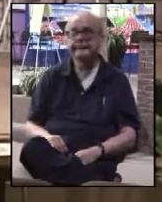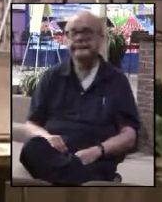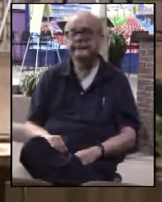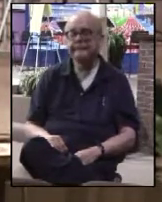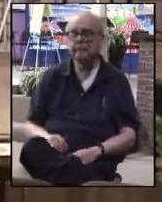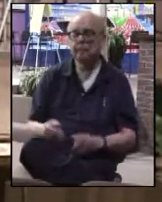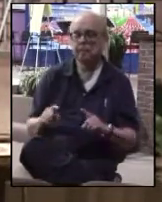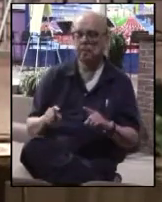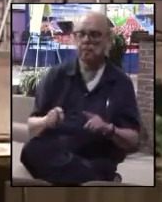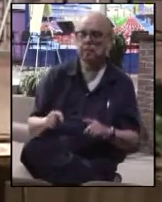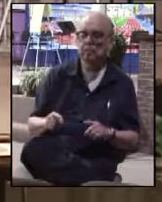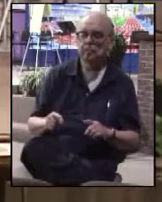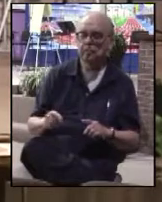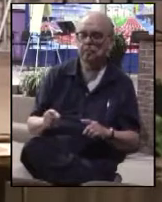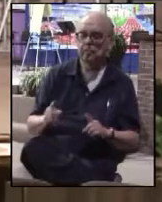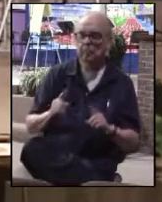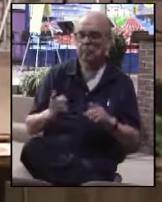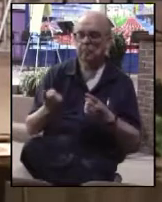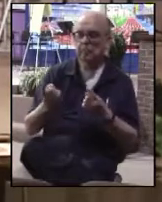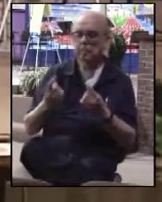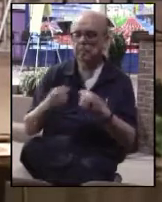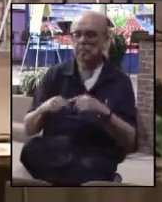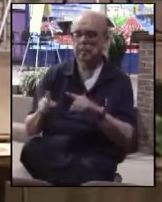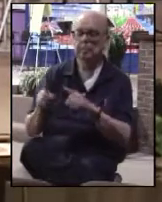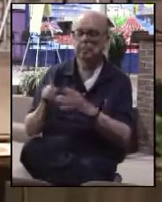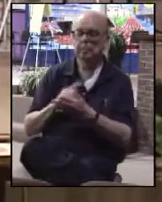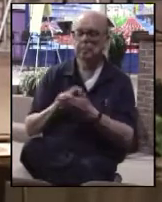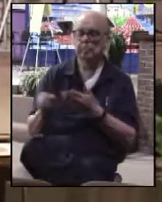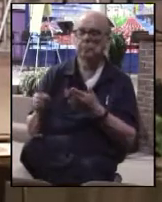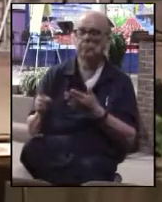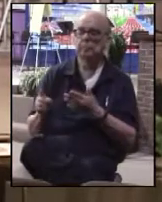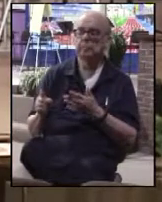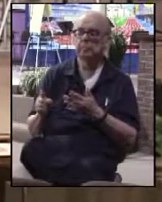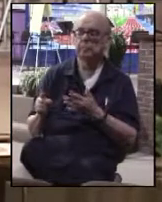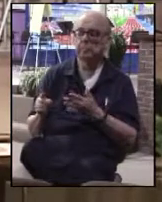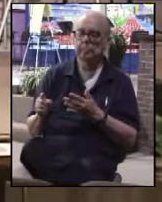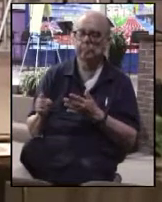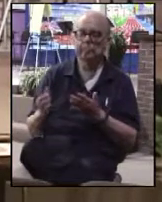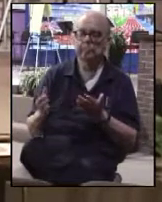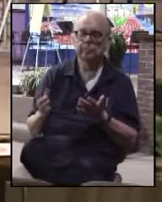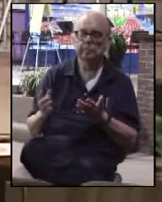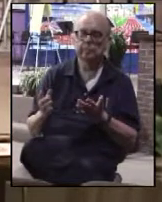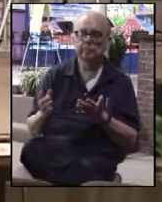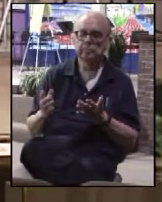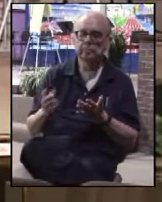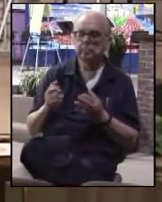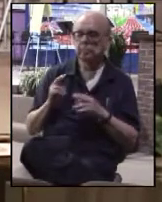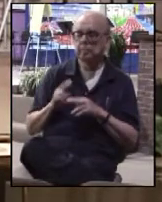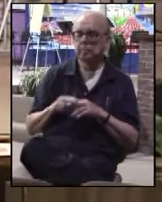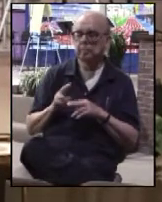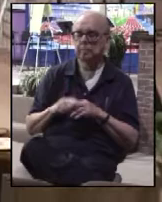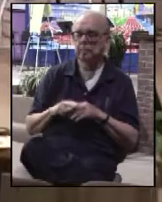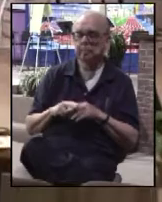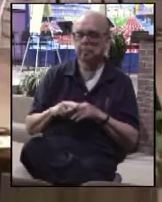when we came this week it was like okay what we sat down and we've done vacation Bible